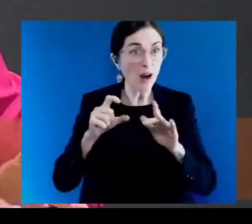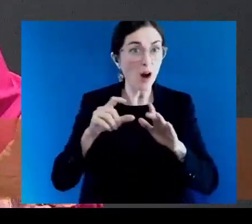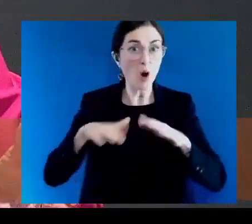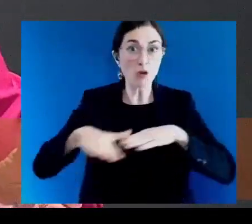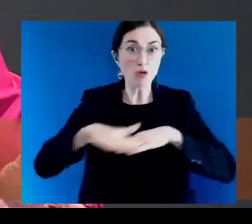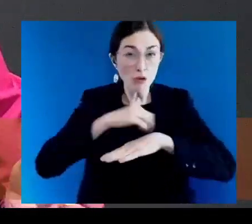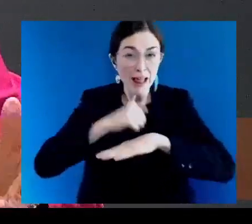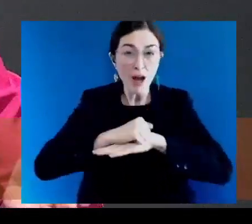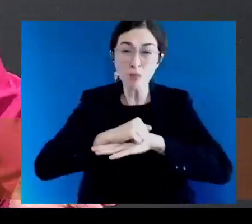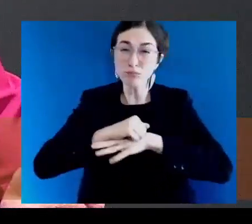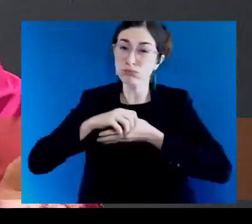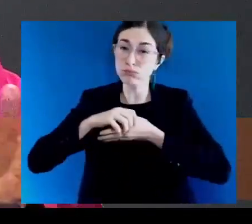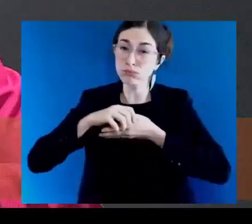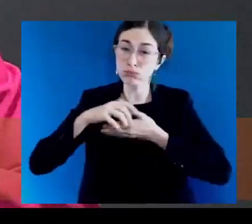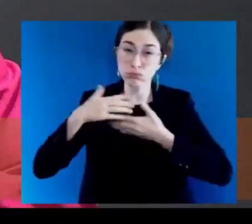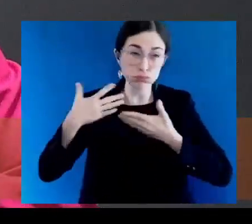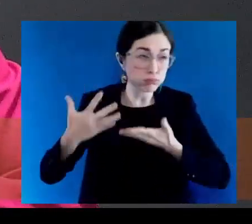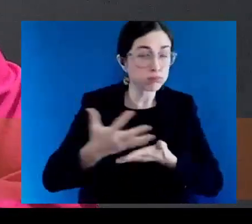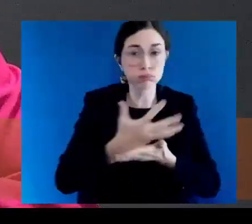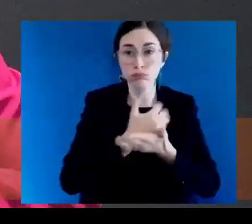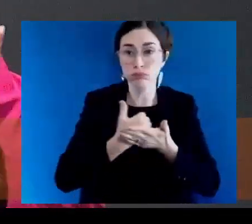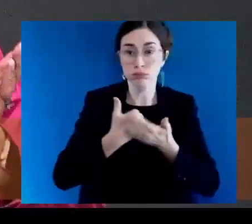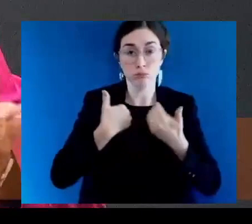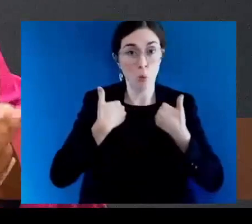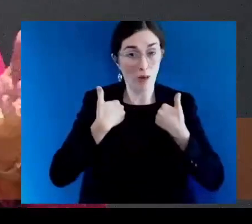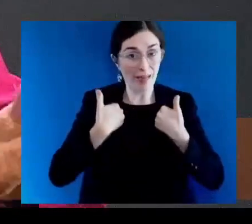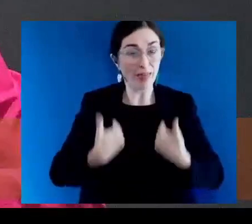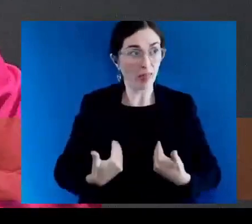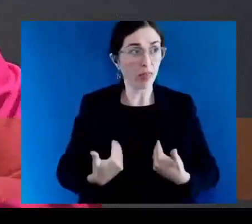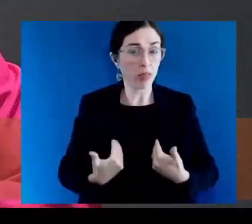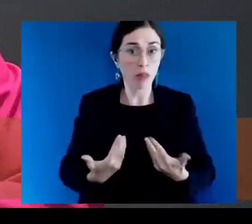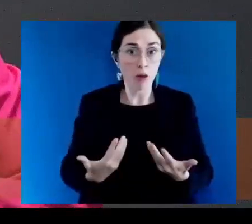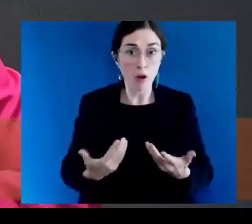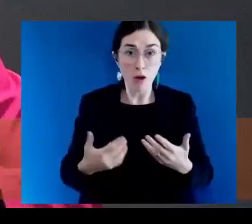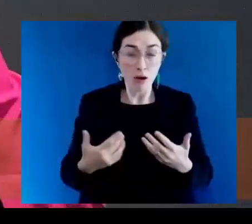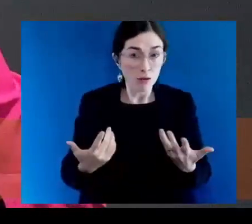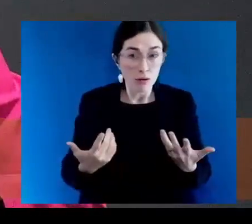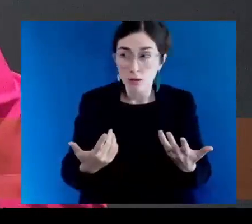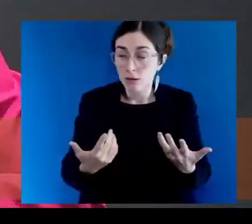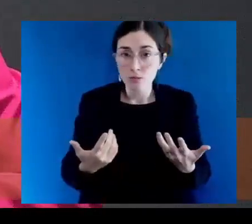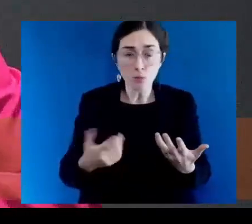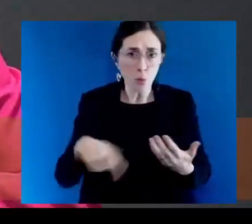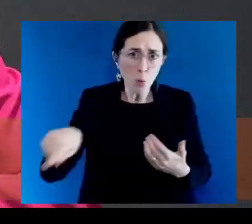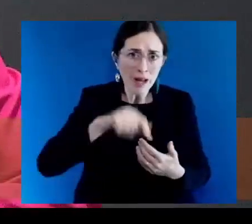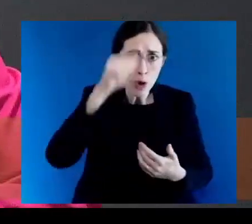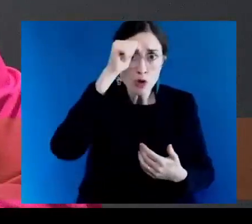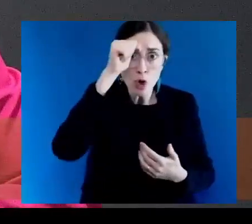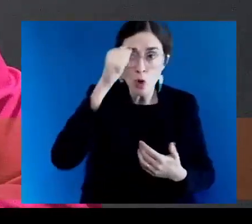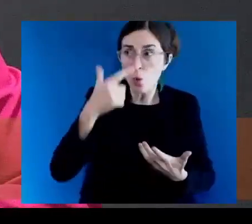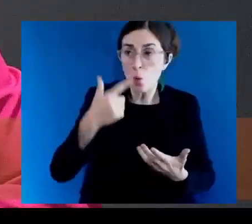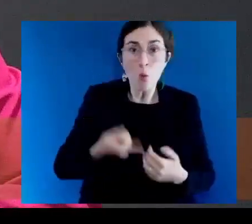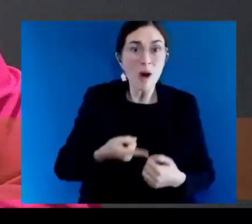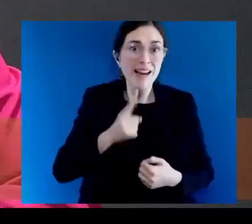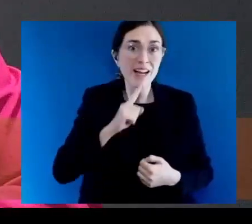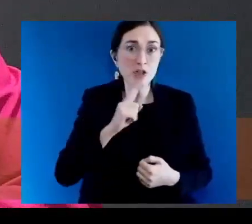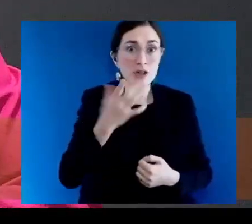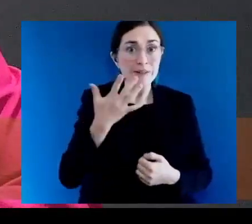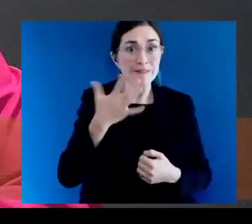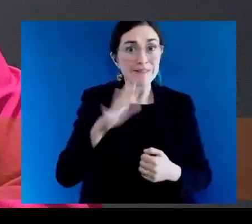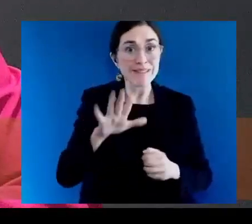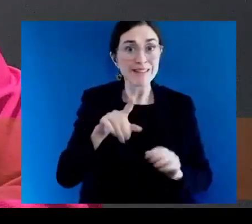And we all know, it's 150 years of welfare and so-called